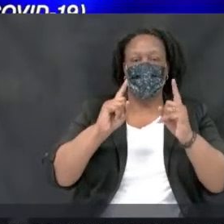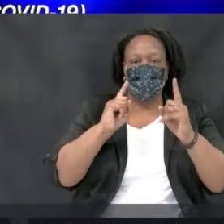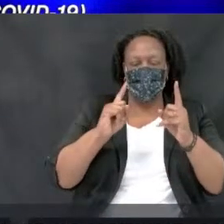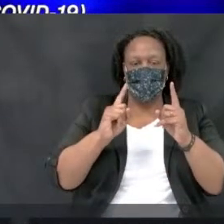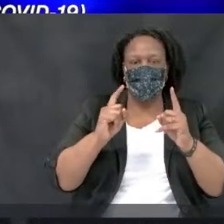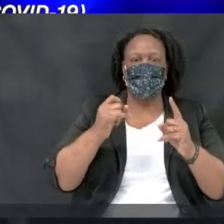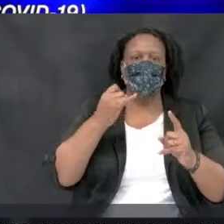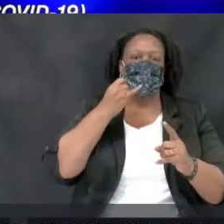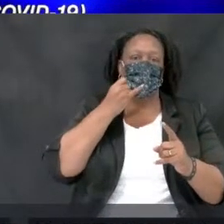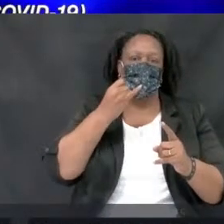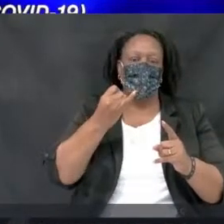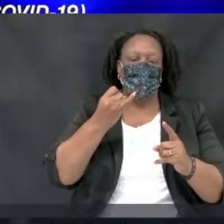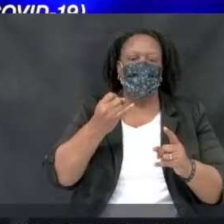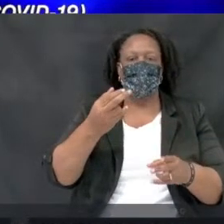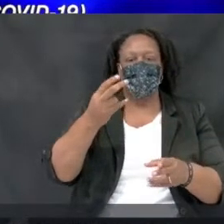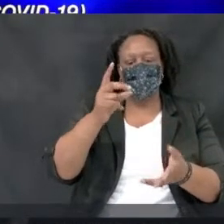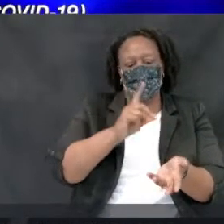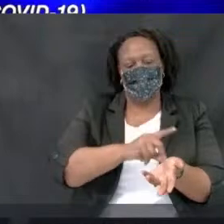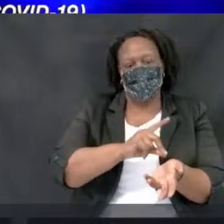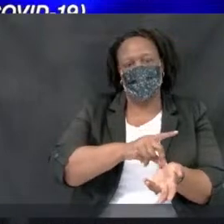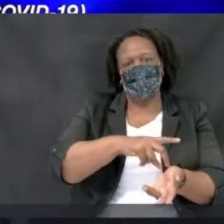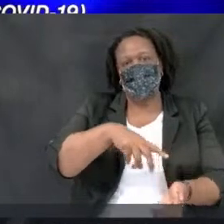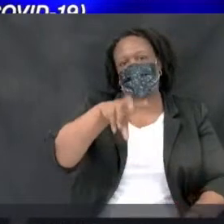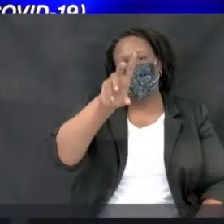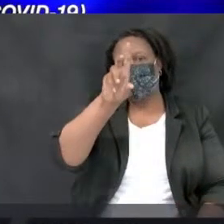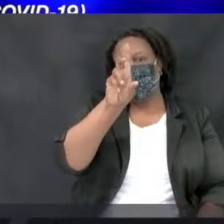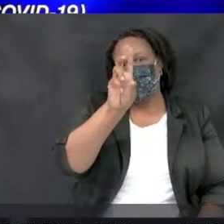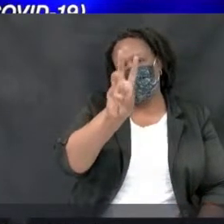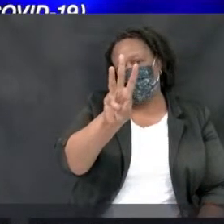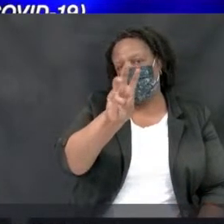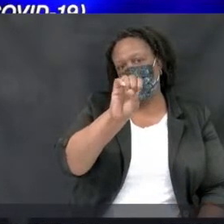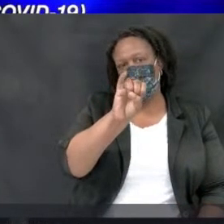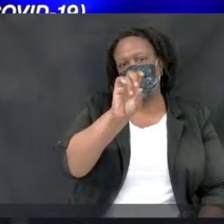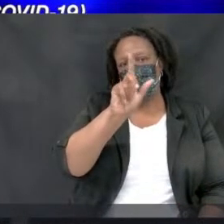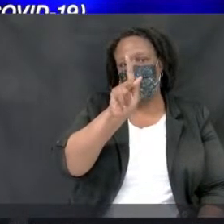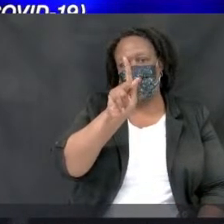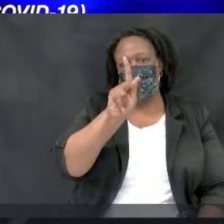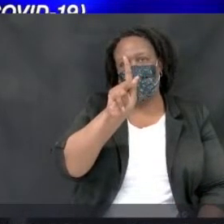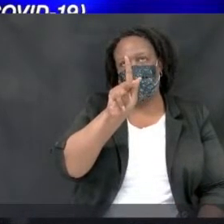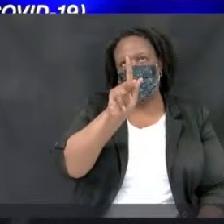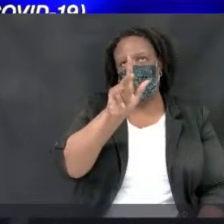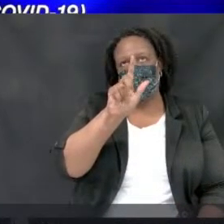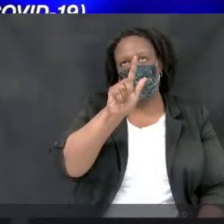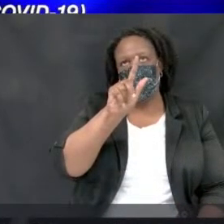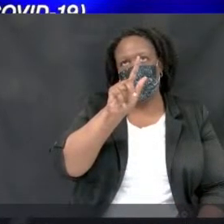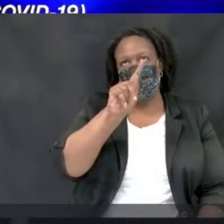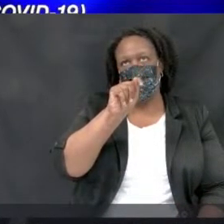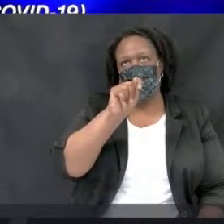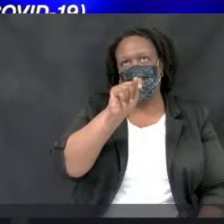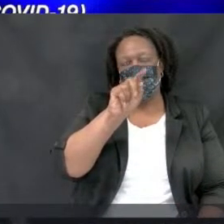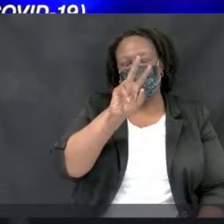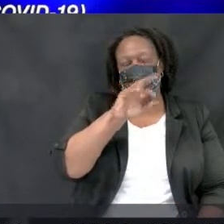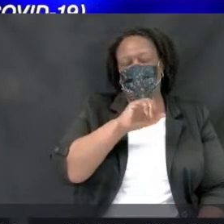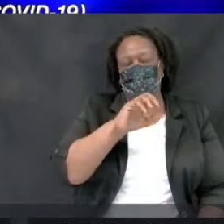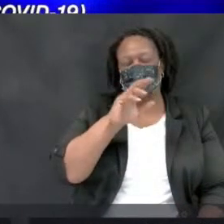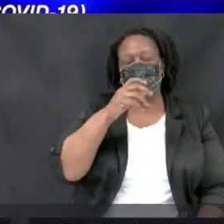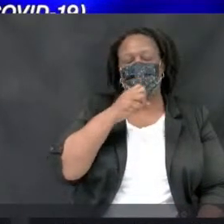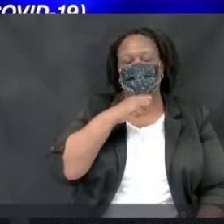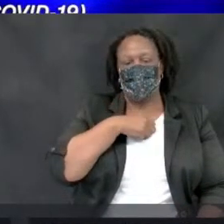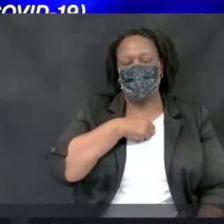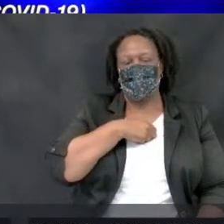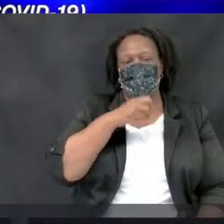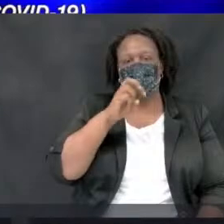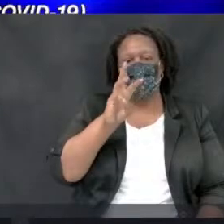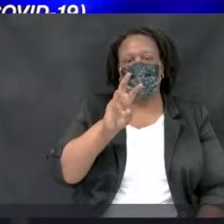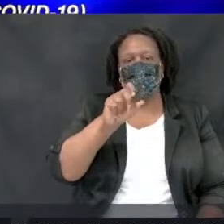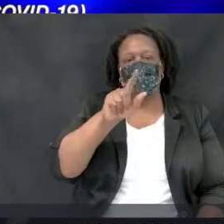us Dr. Cameron Wilkinson, the Medical Chief of Staff at the Joseph N. France